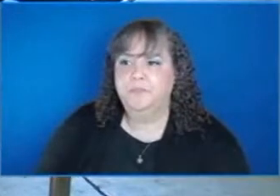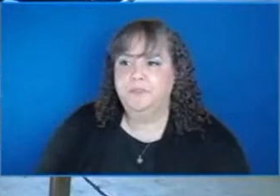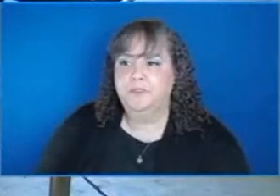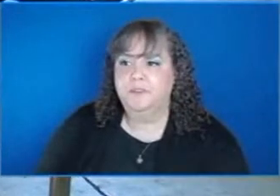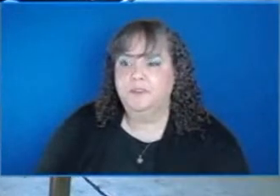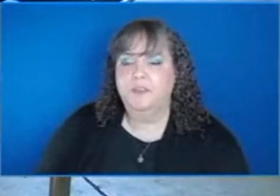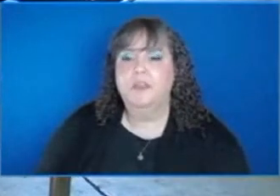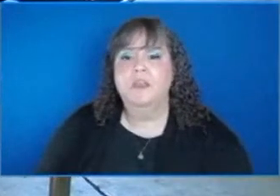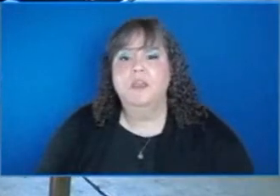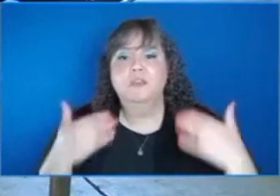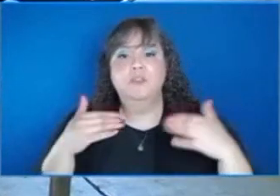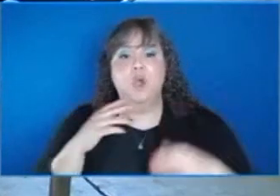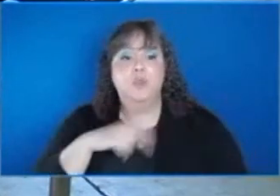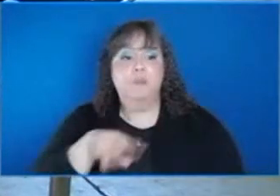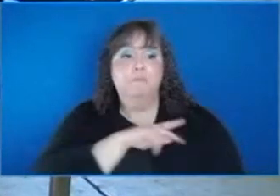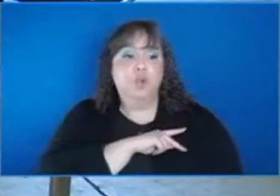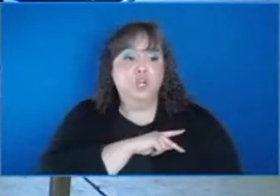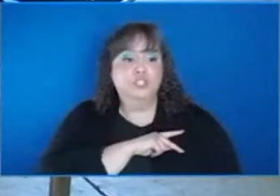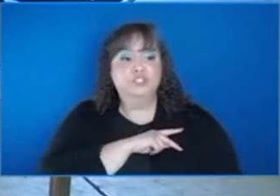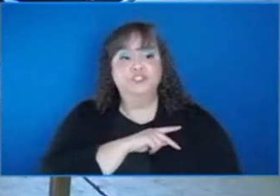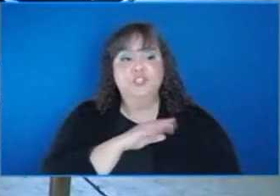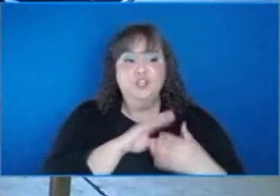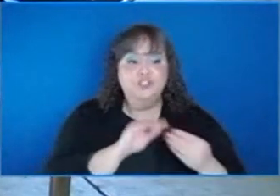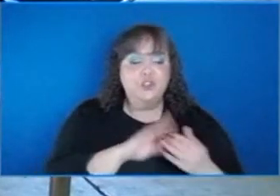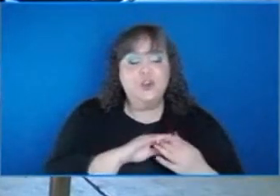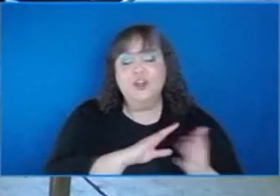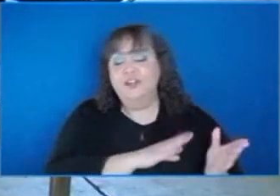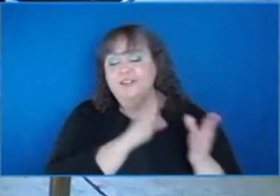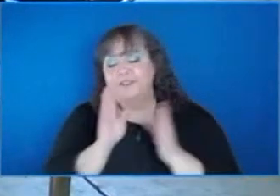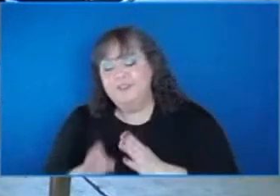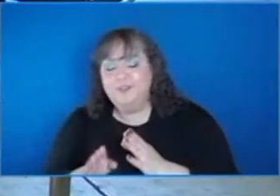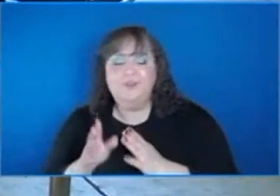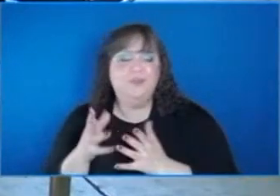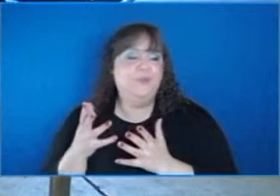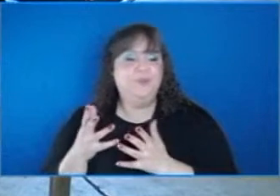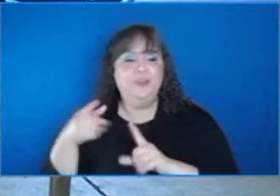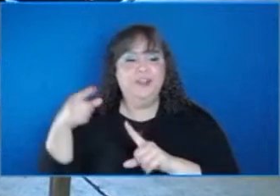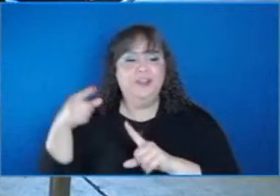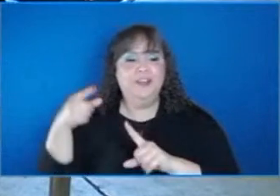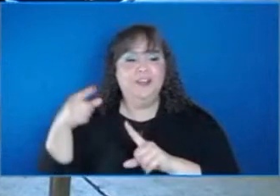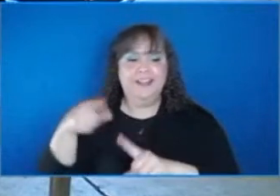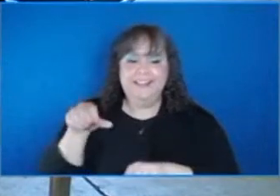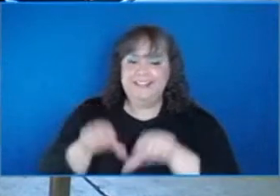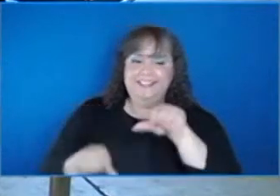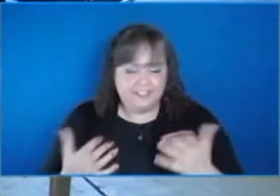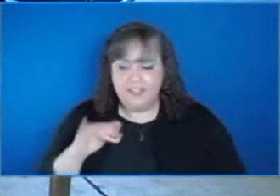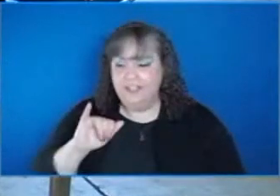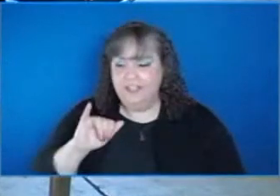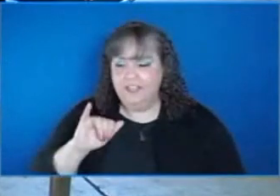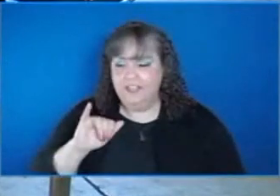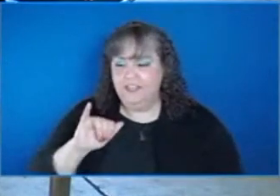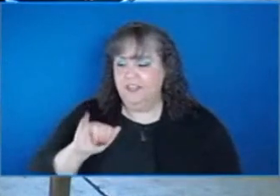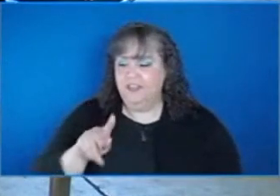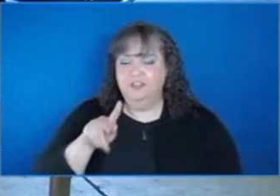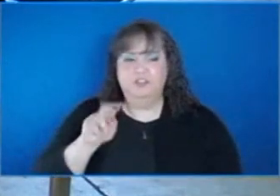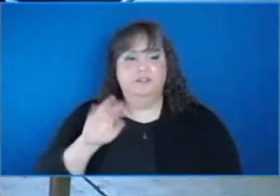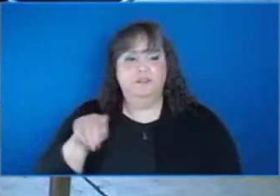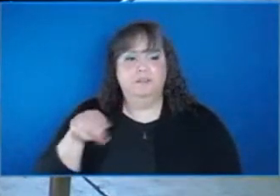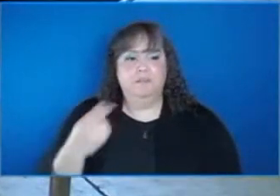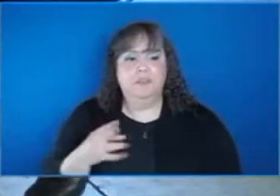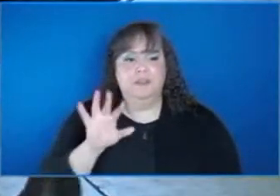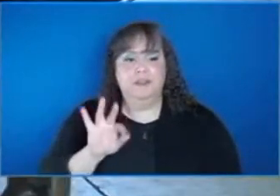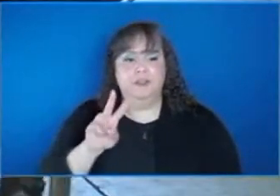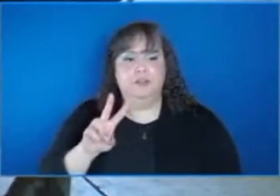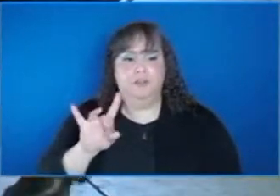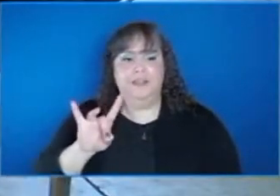Nancy, Jake Smith 9287 wants to know, could asteroids be the reason water came to Earth? Oh, that's